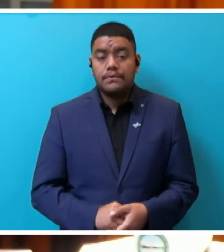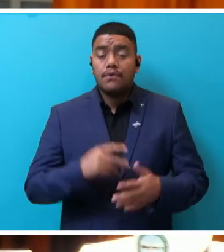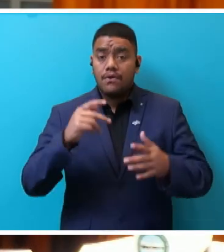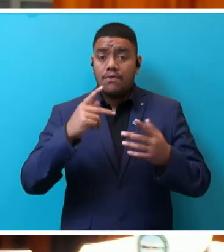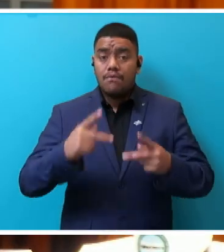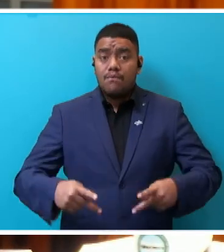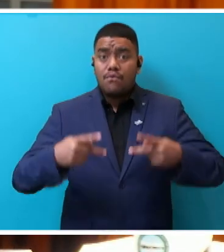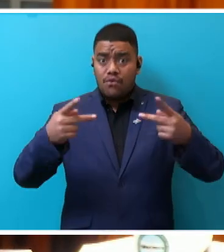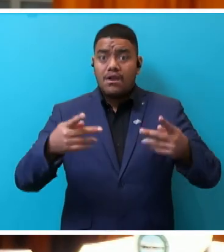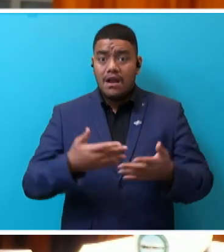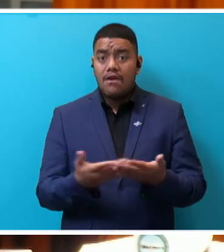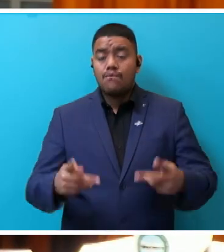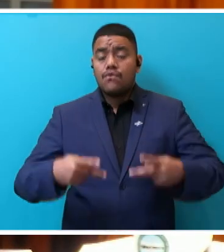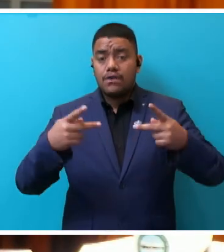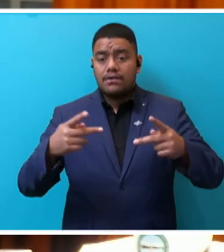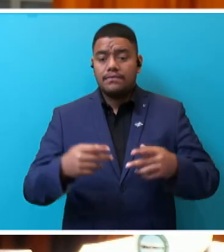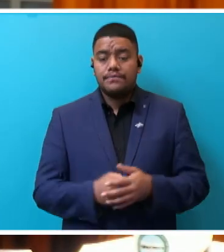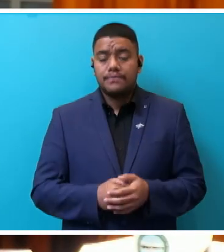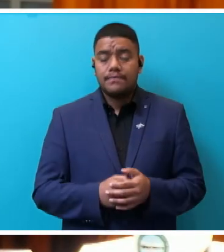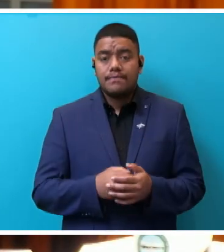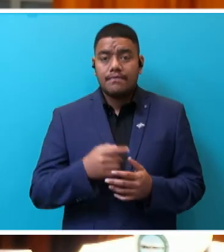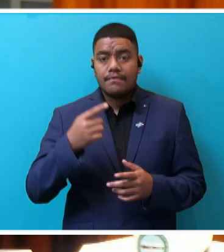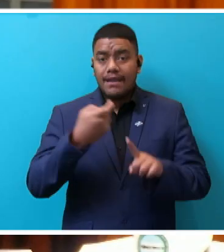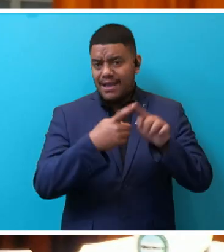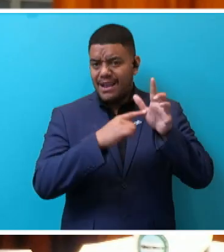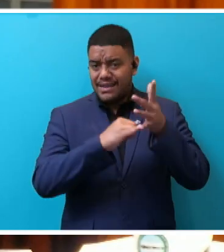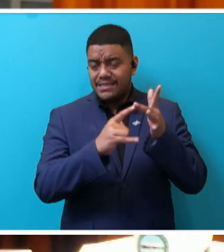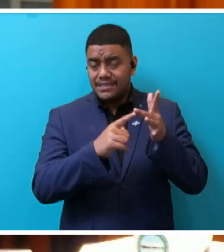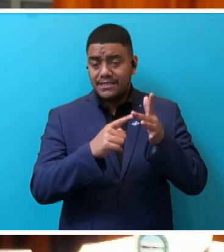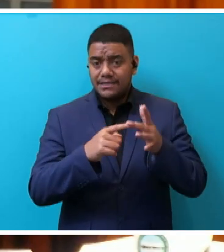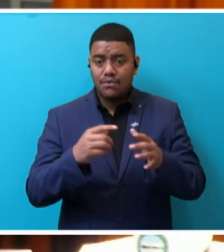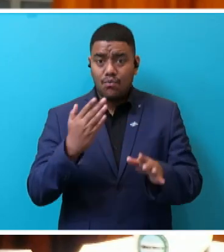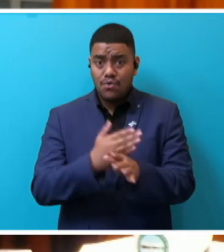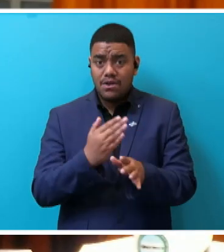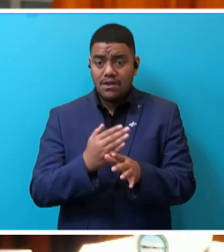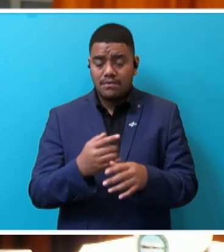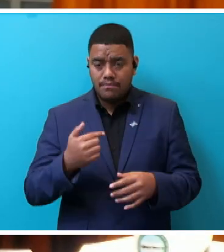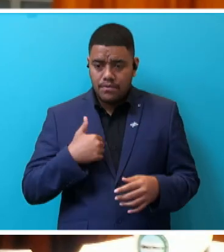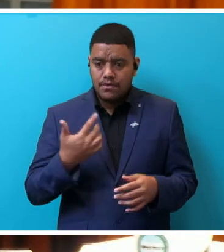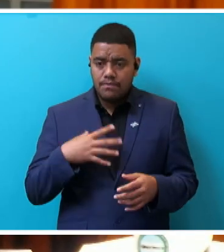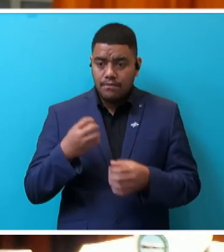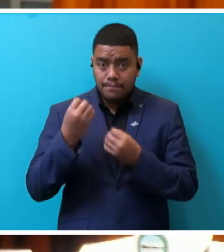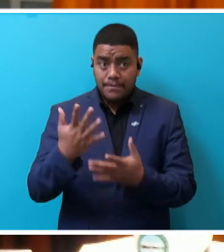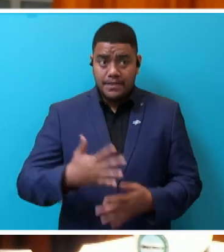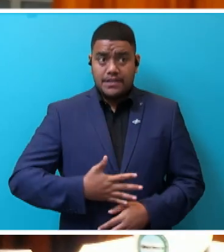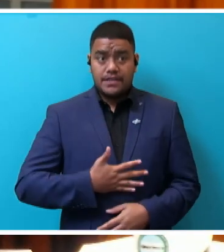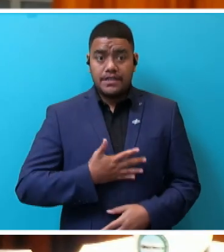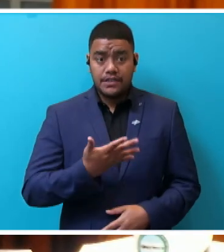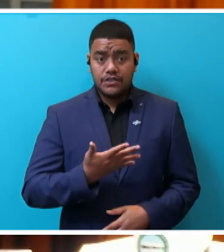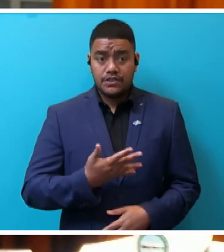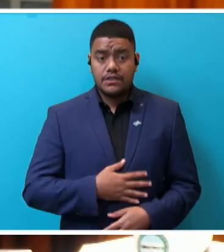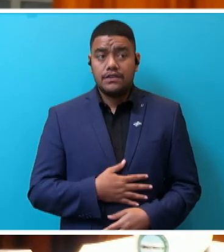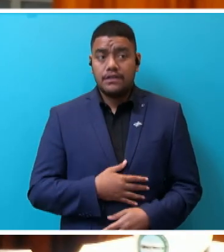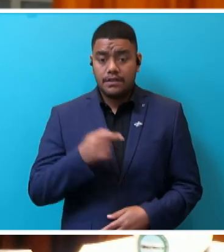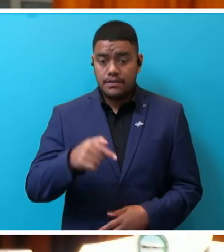progress of Mount Kasi operation. And I acknowledge the interest that